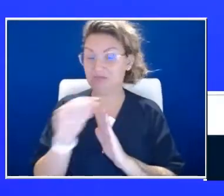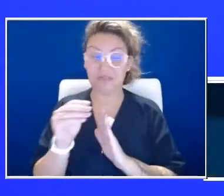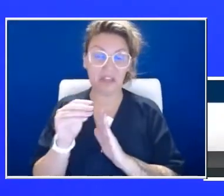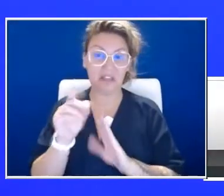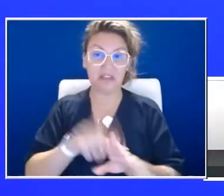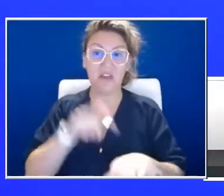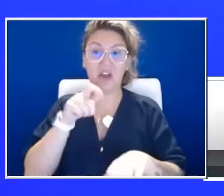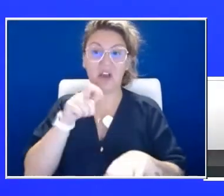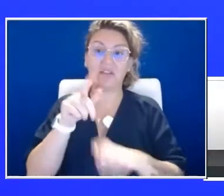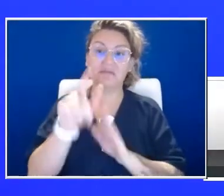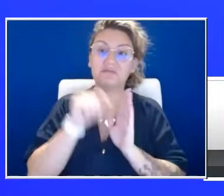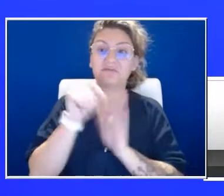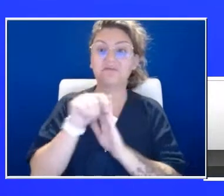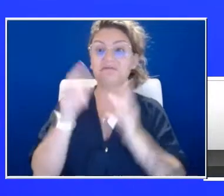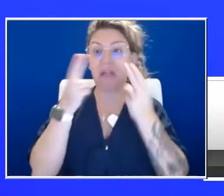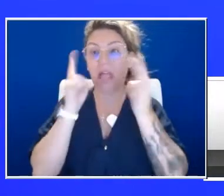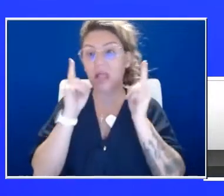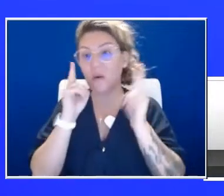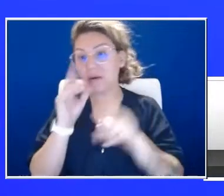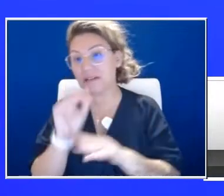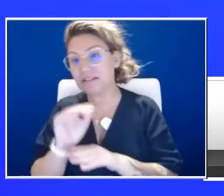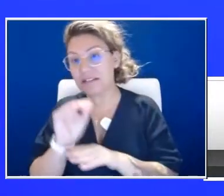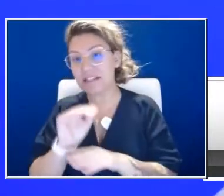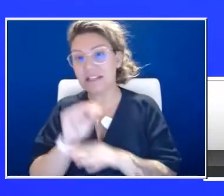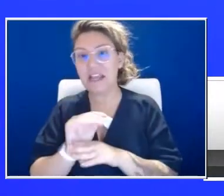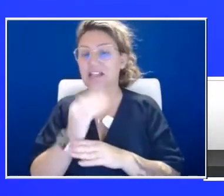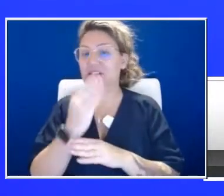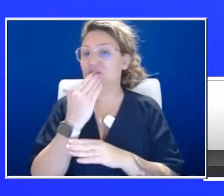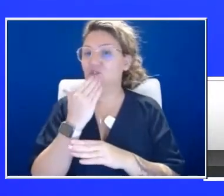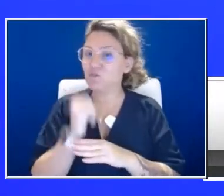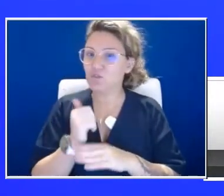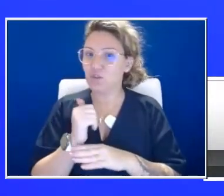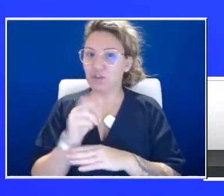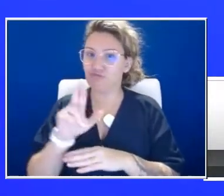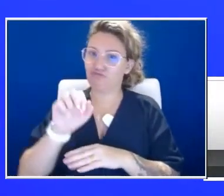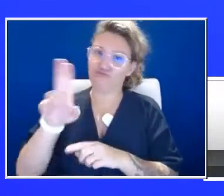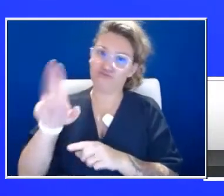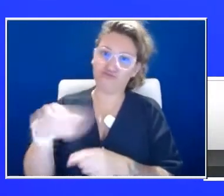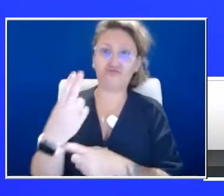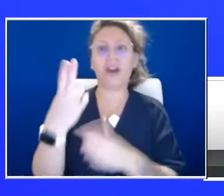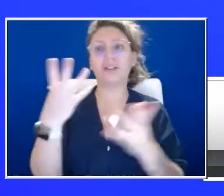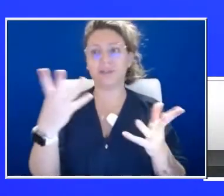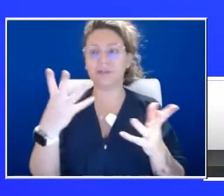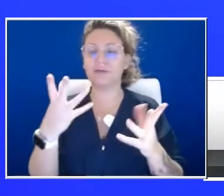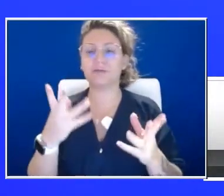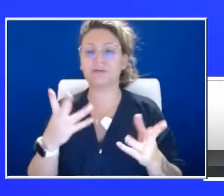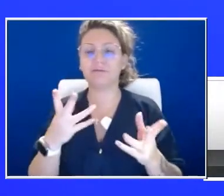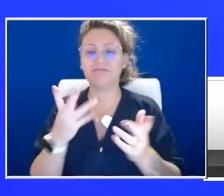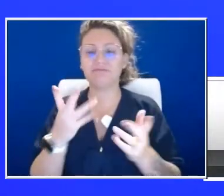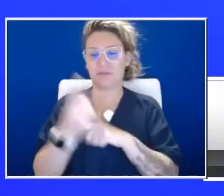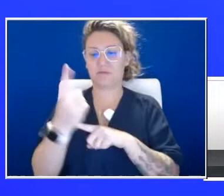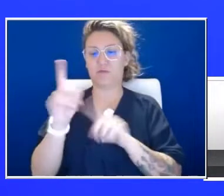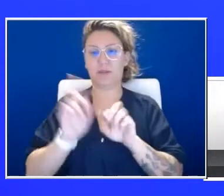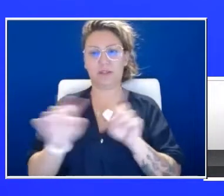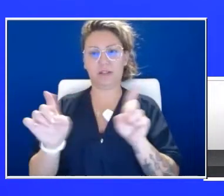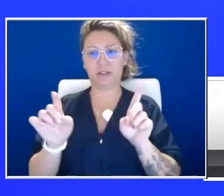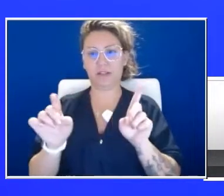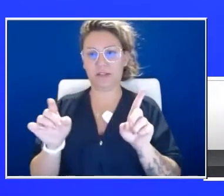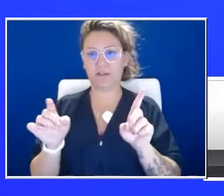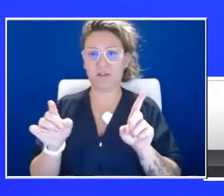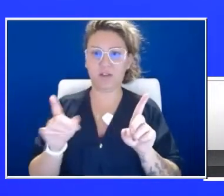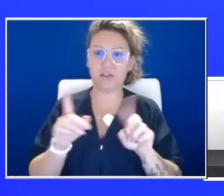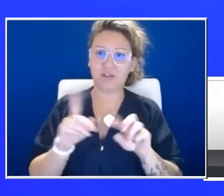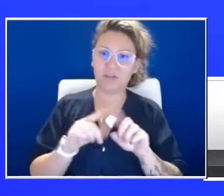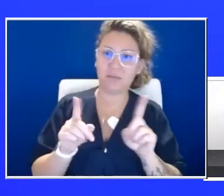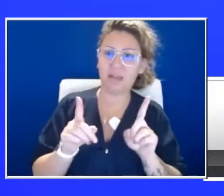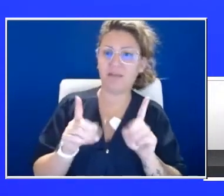that sugar rush, at least temporarily, right? And how far do you take it? Well, everybody's a little bit different, but yeah, we're going to metabolize, and if you take a large amount of